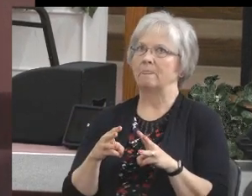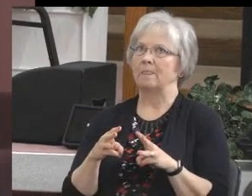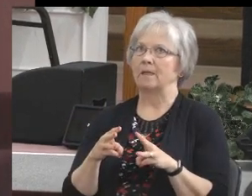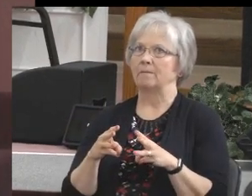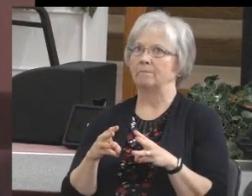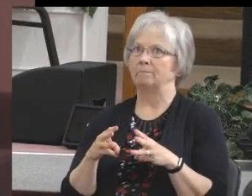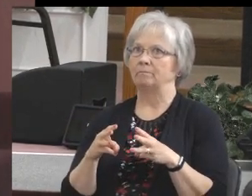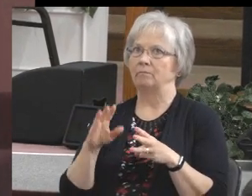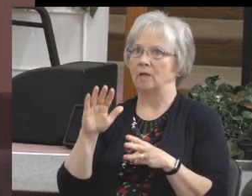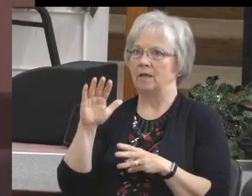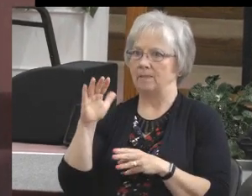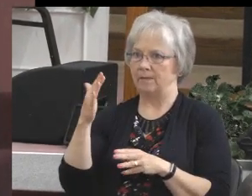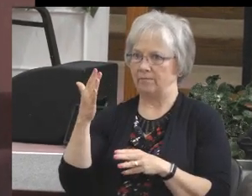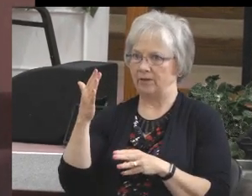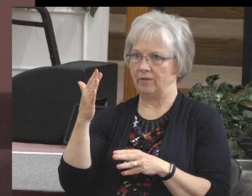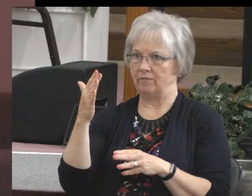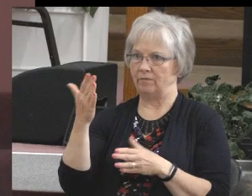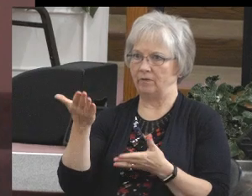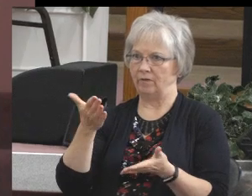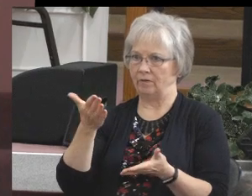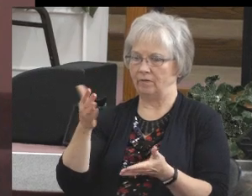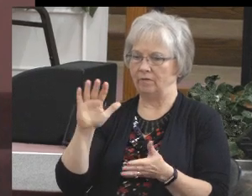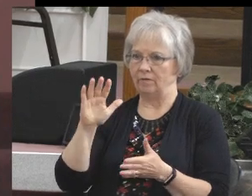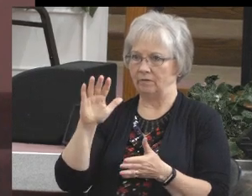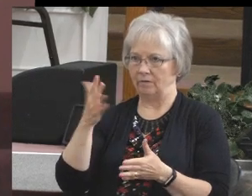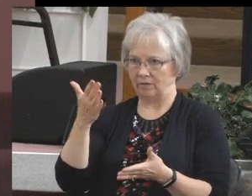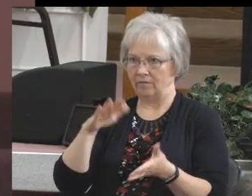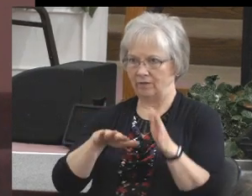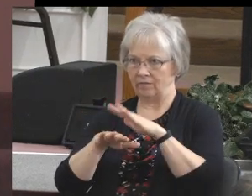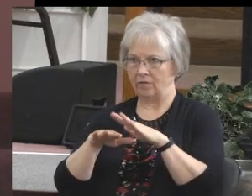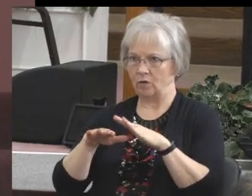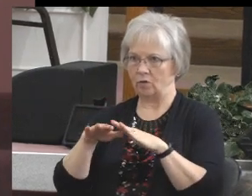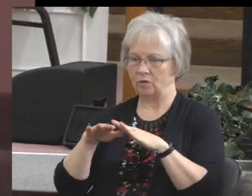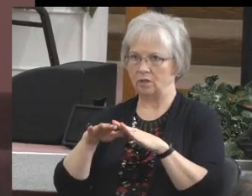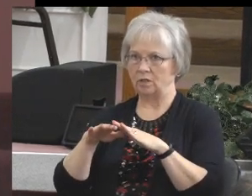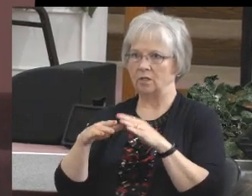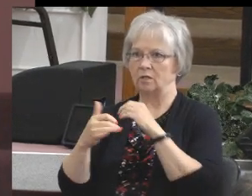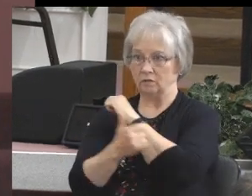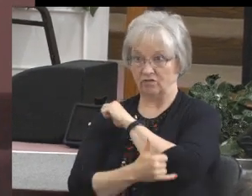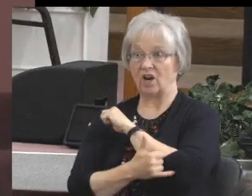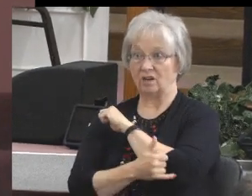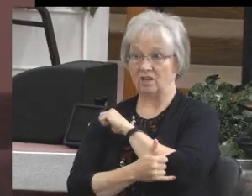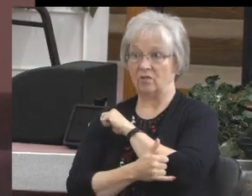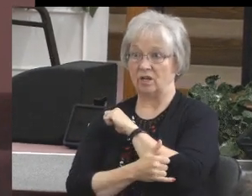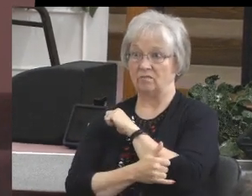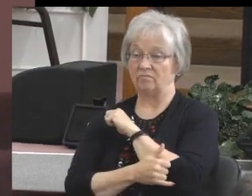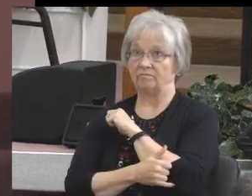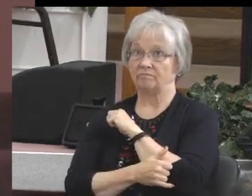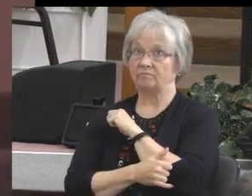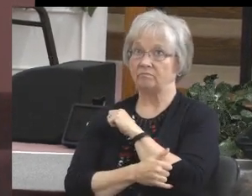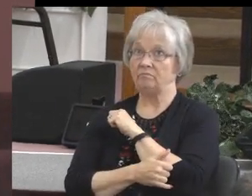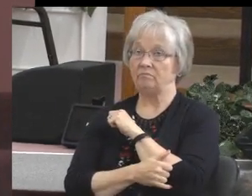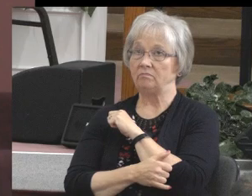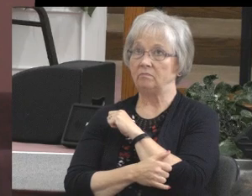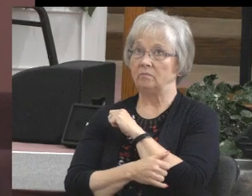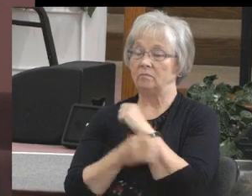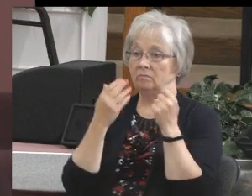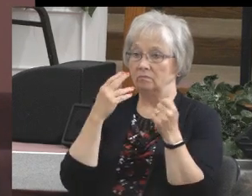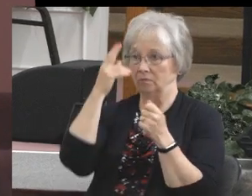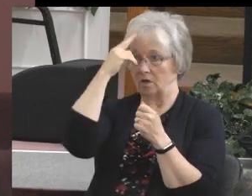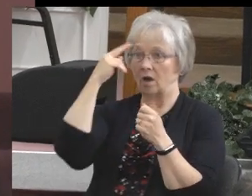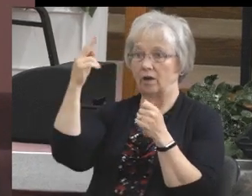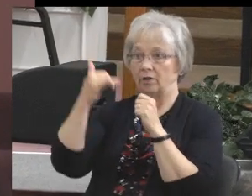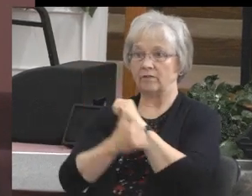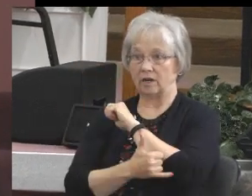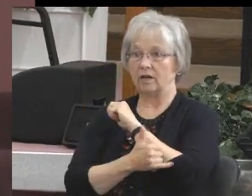The fifth fold is a tribute to our country. For in the words of Stephen